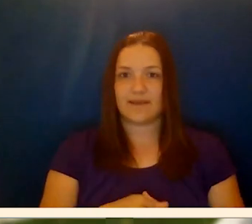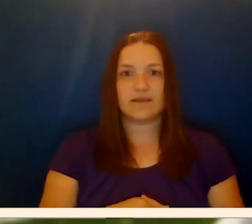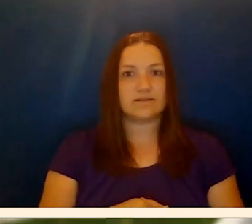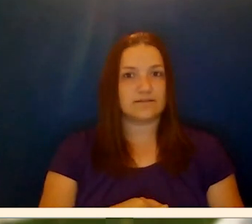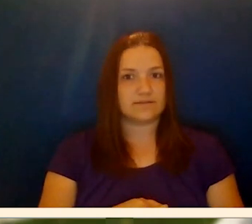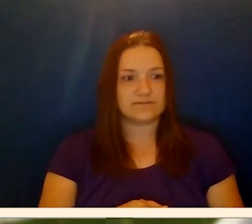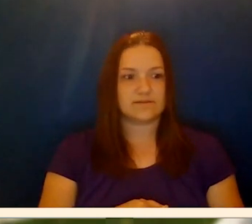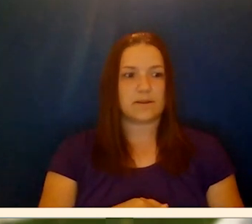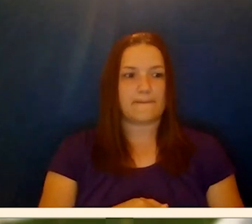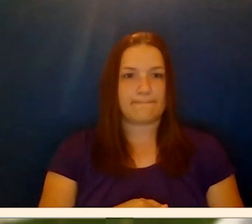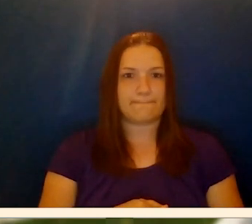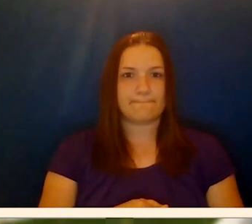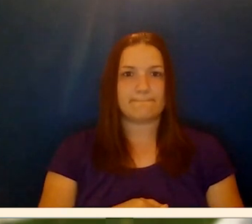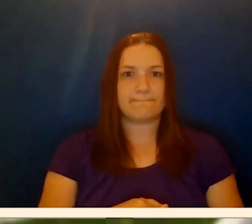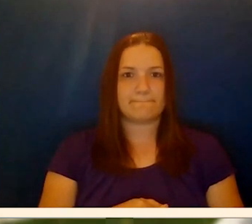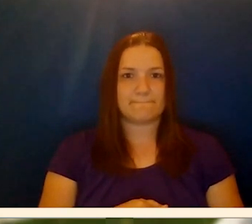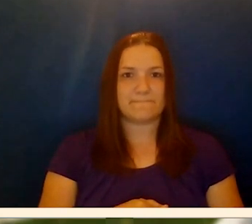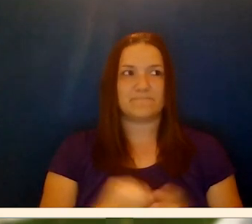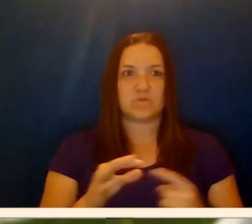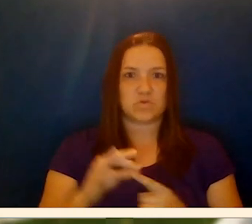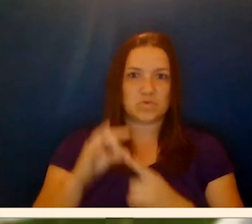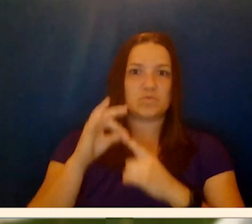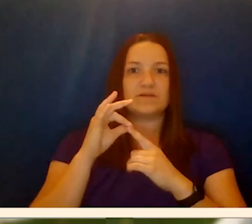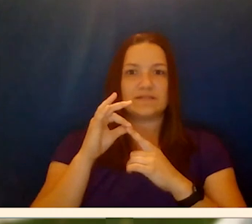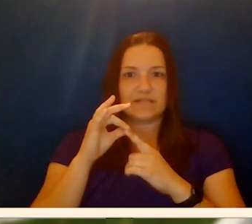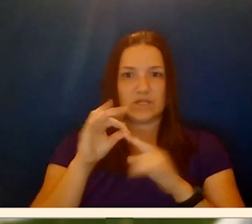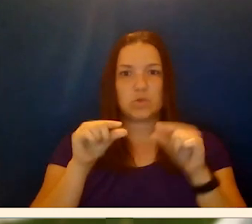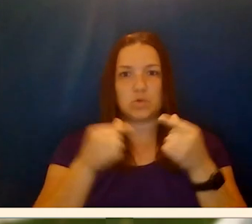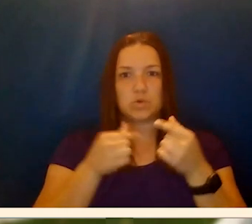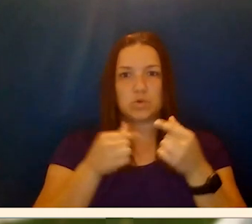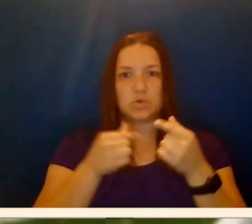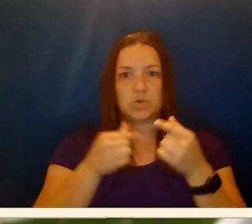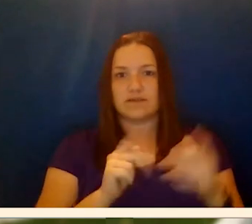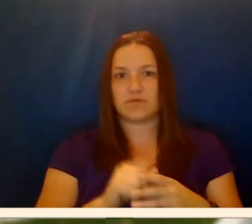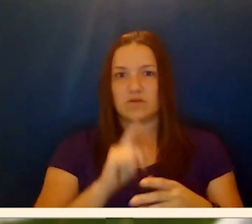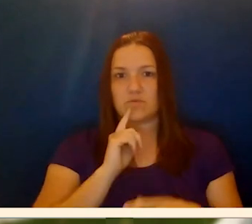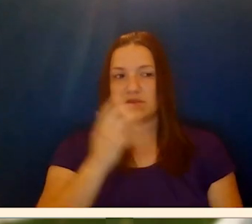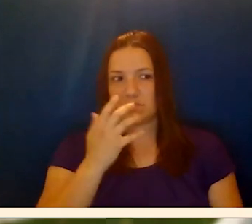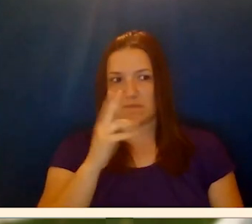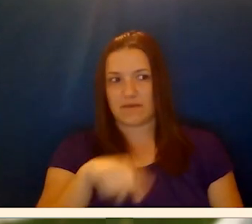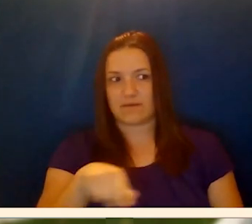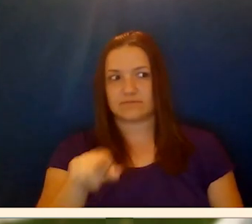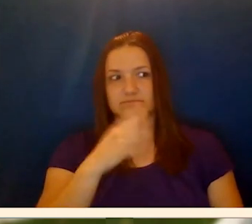it's a unique group of people. I really admire them.